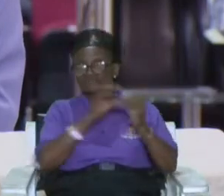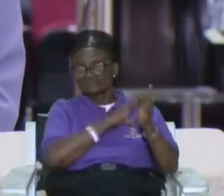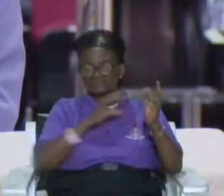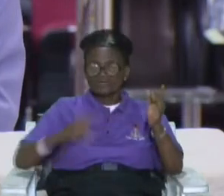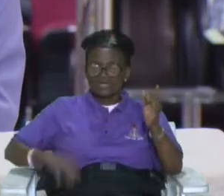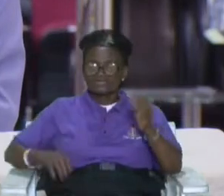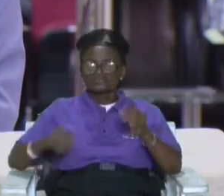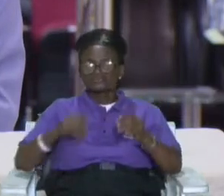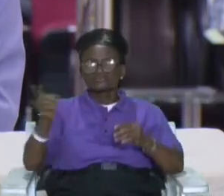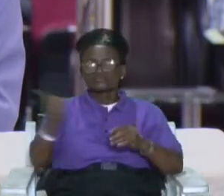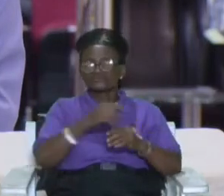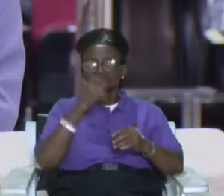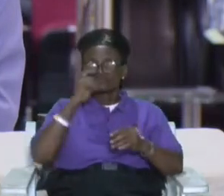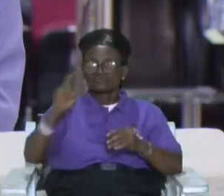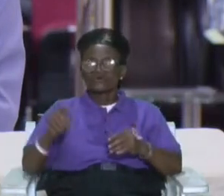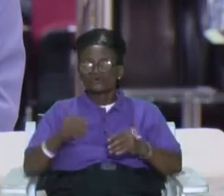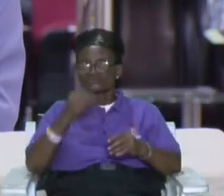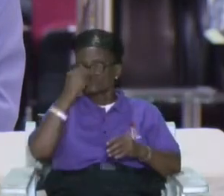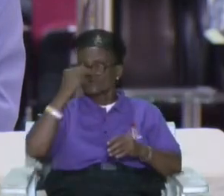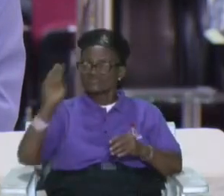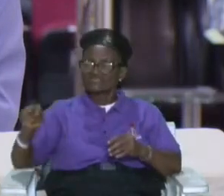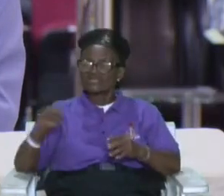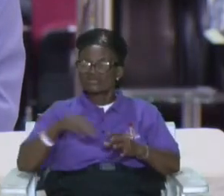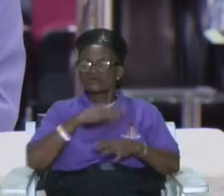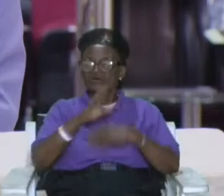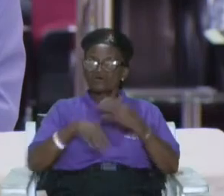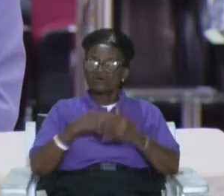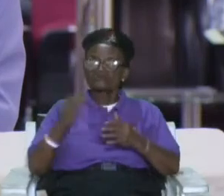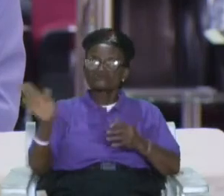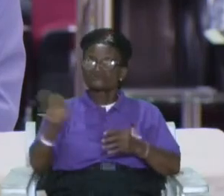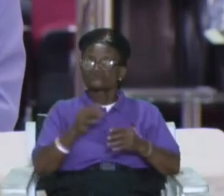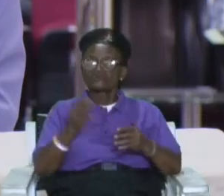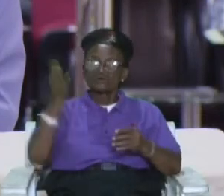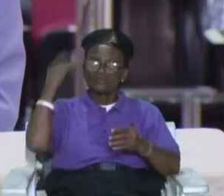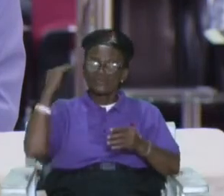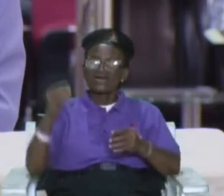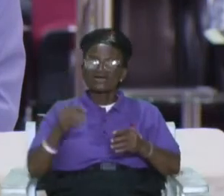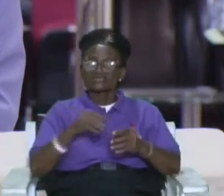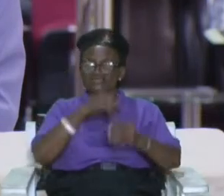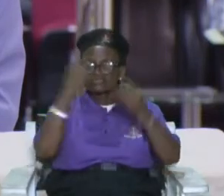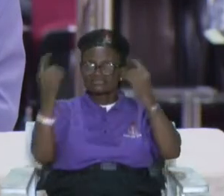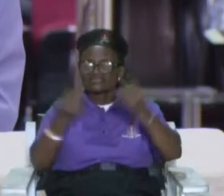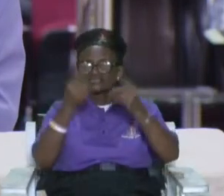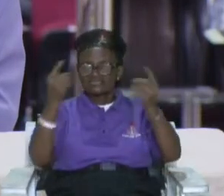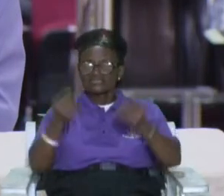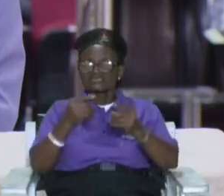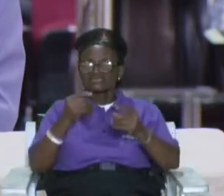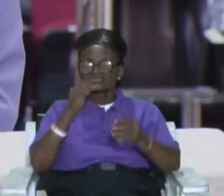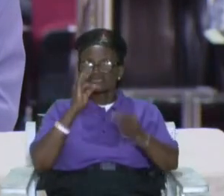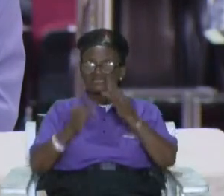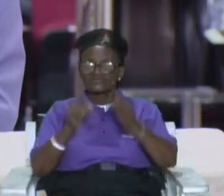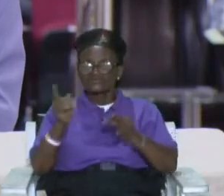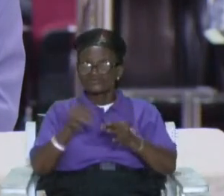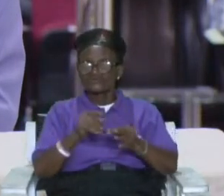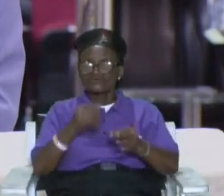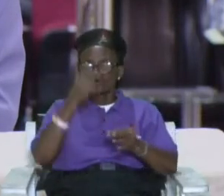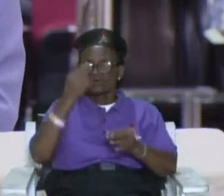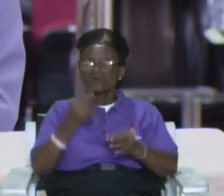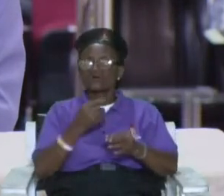The Bible made it clear. If you really come to Jesus Christ, the one who is the baptizer in